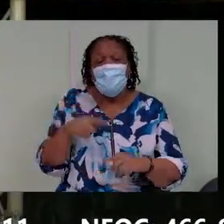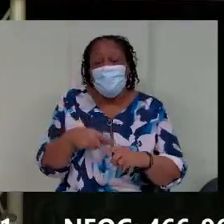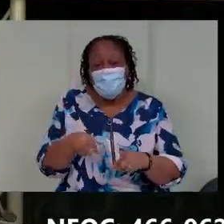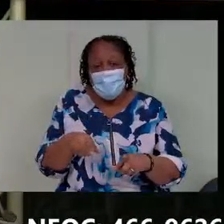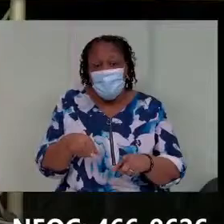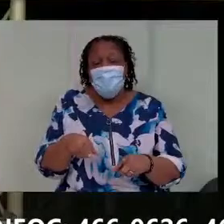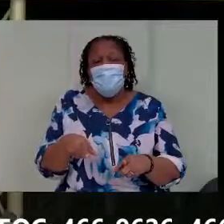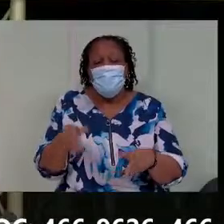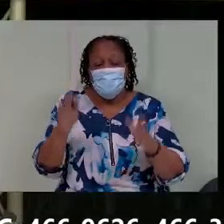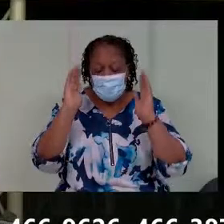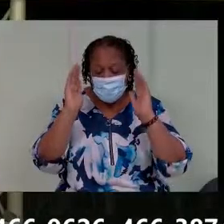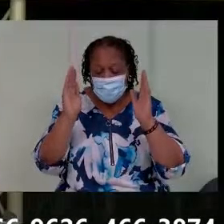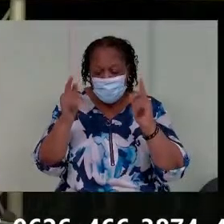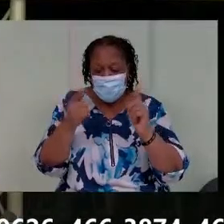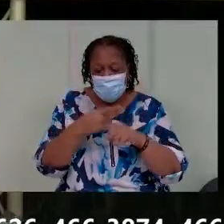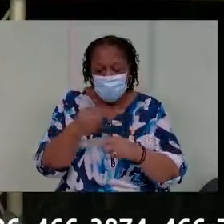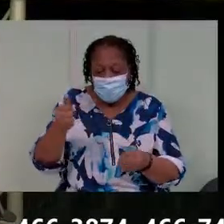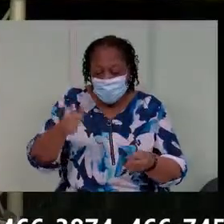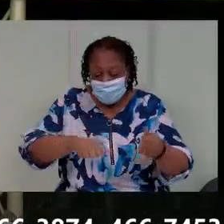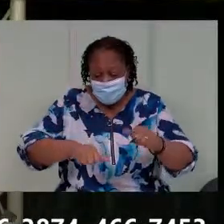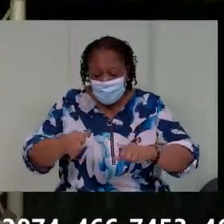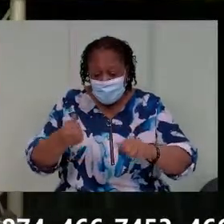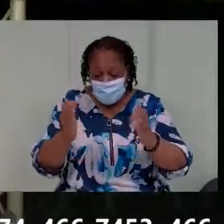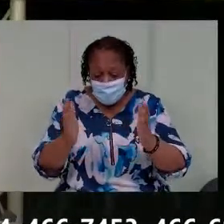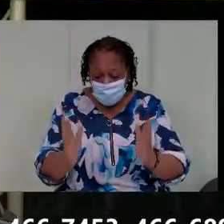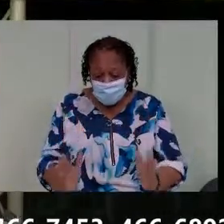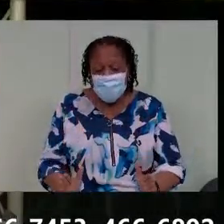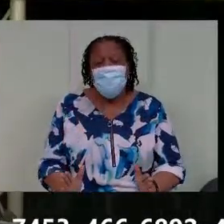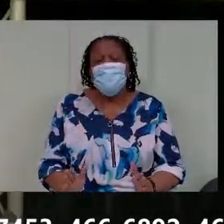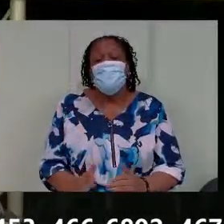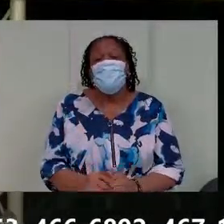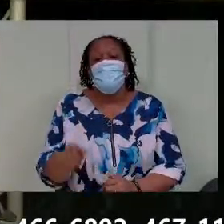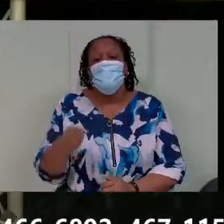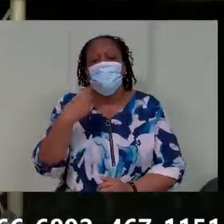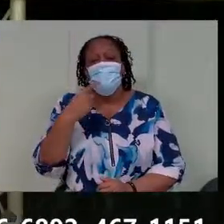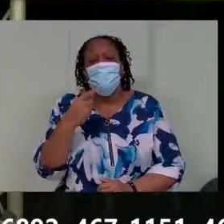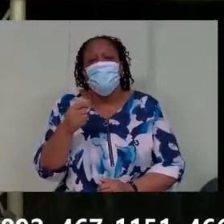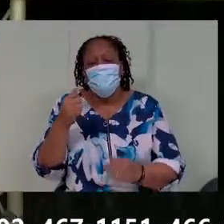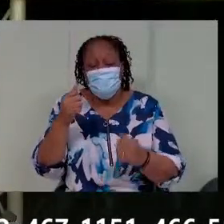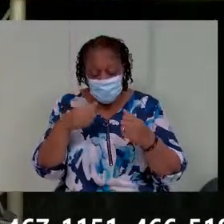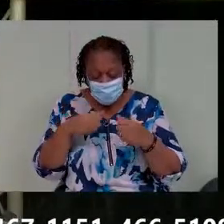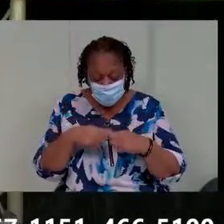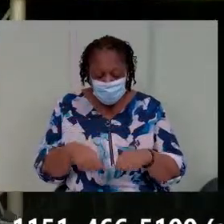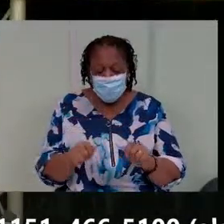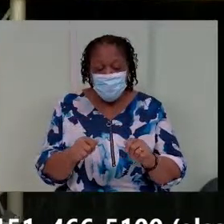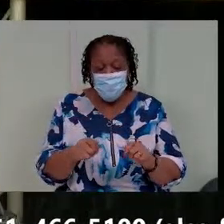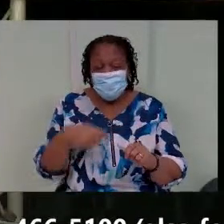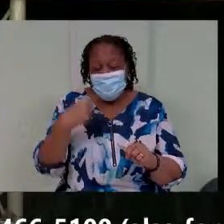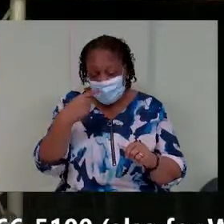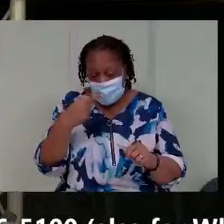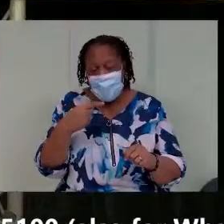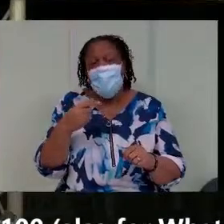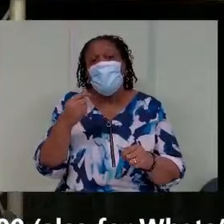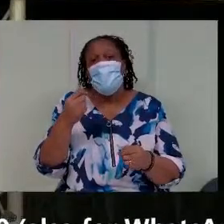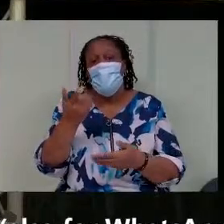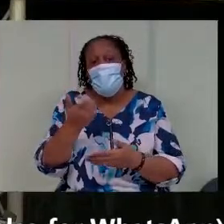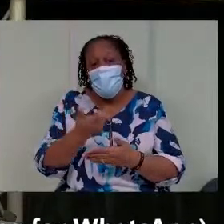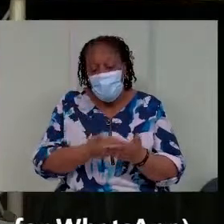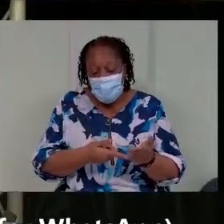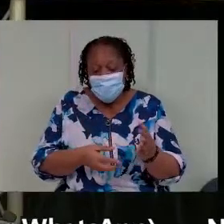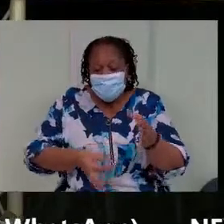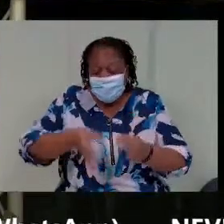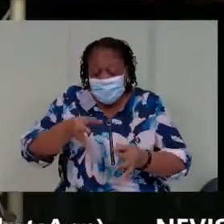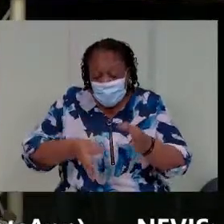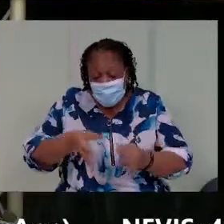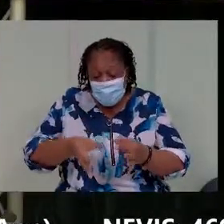science, and that's what we are combing. We are combing the science to determine if we